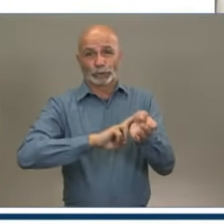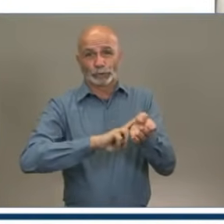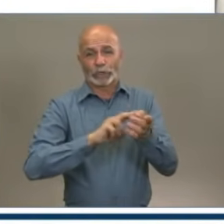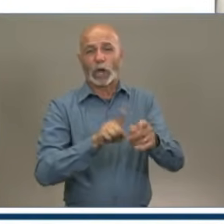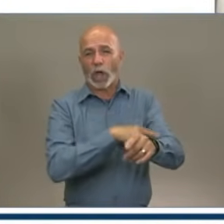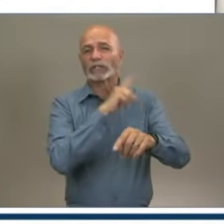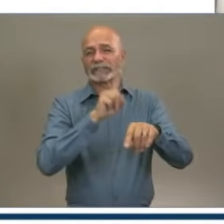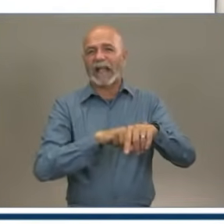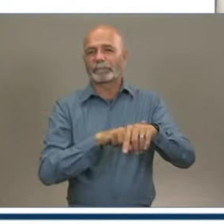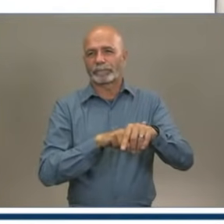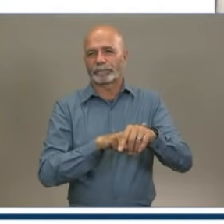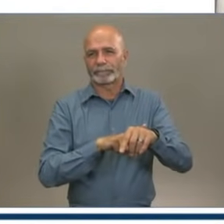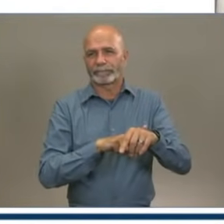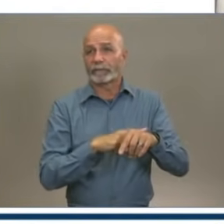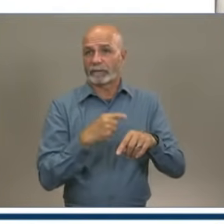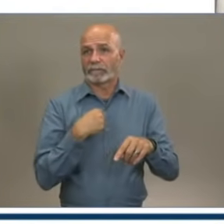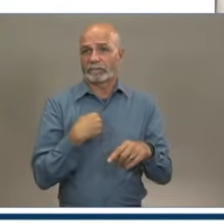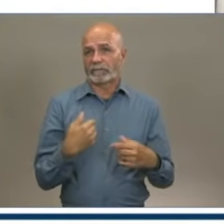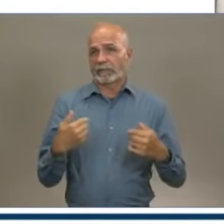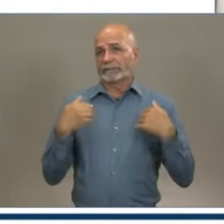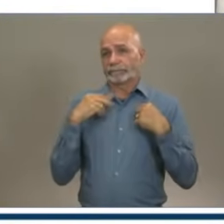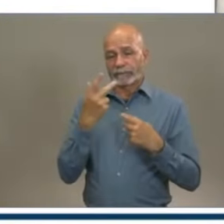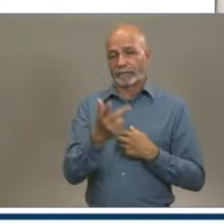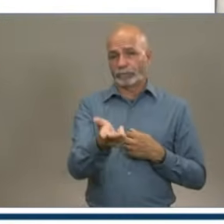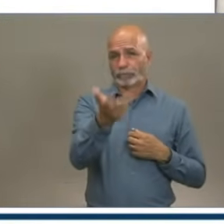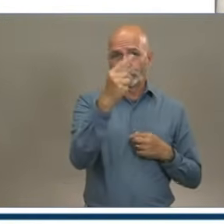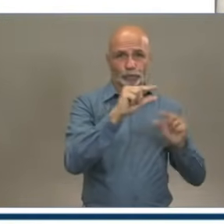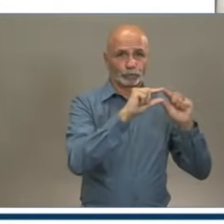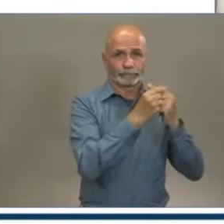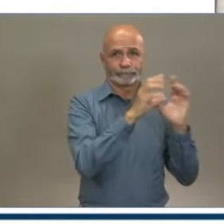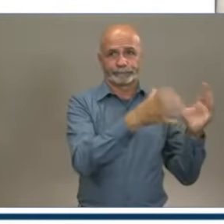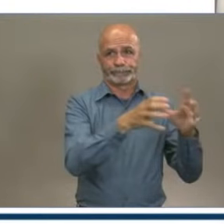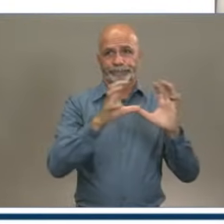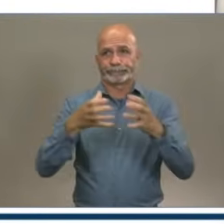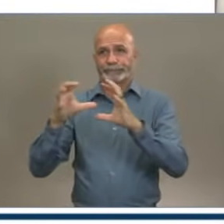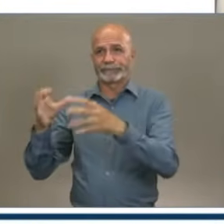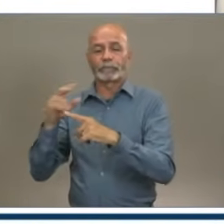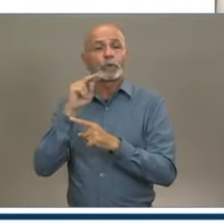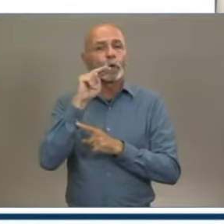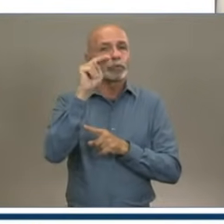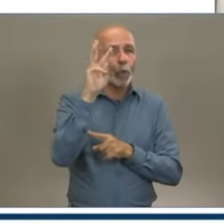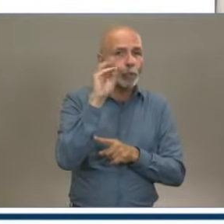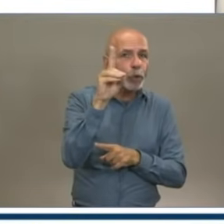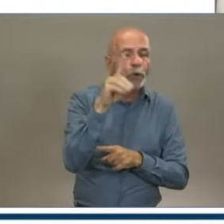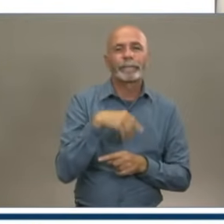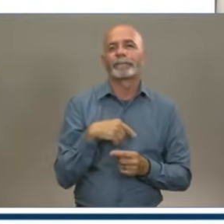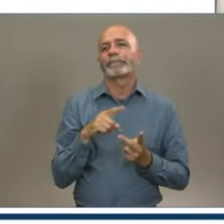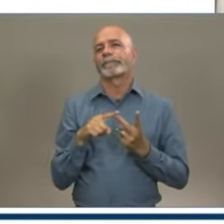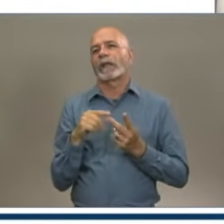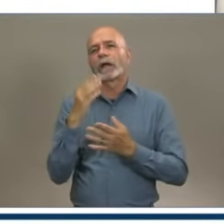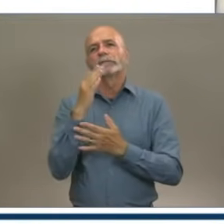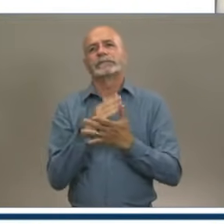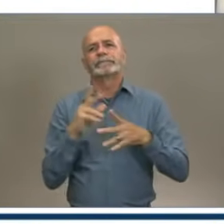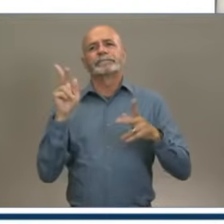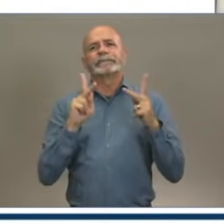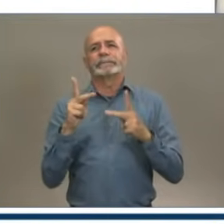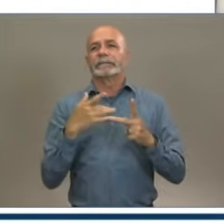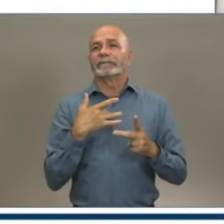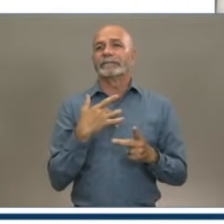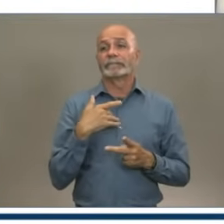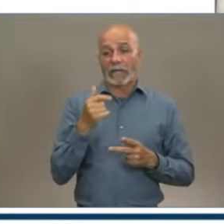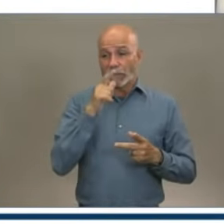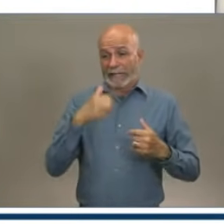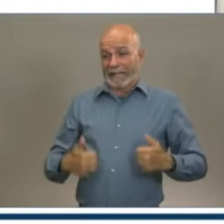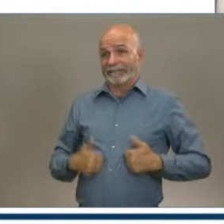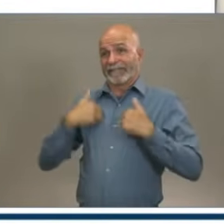categories of people who live at facilities like Northwood, and one of those categories is tenants. and some people feel that the tenants are falling through the